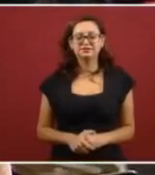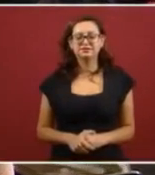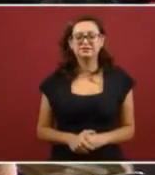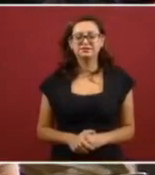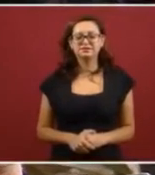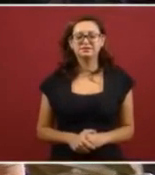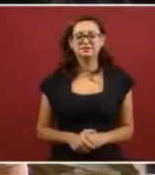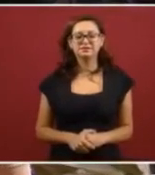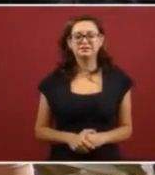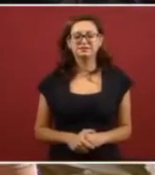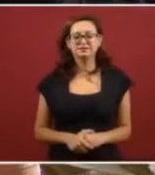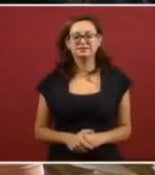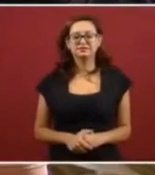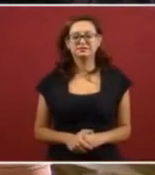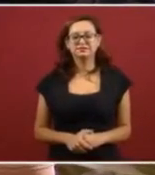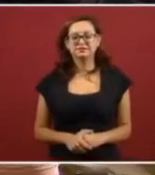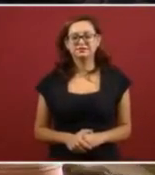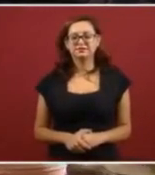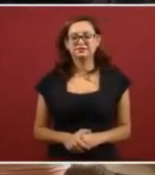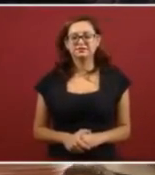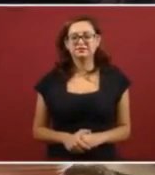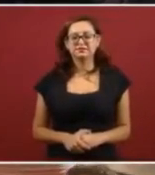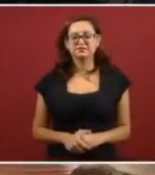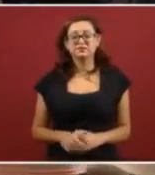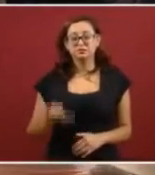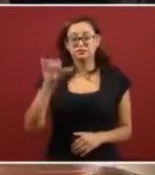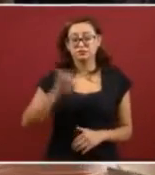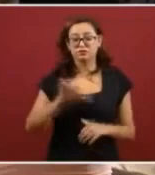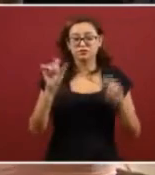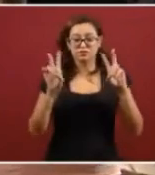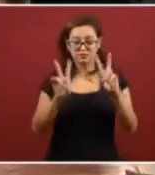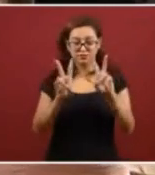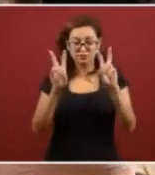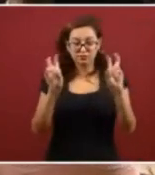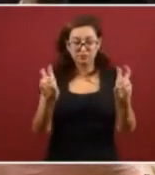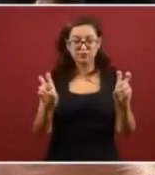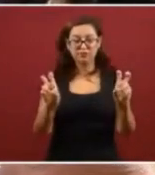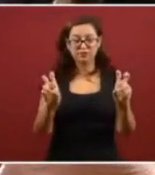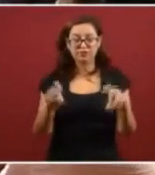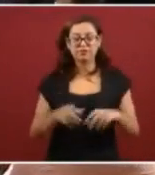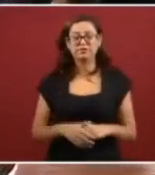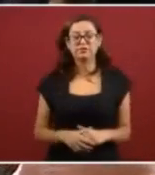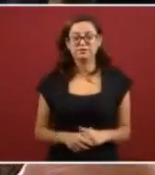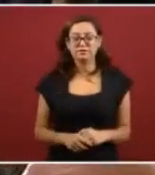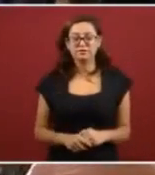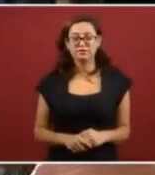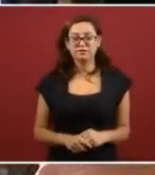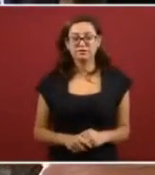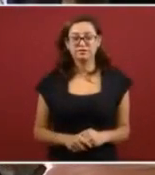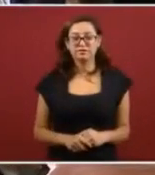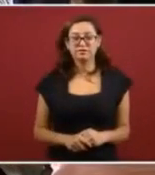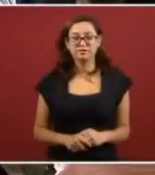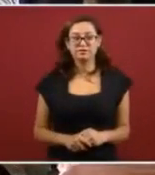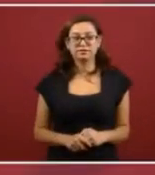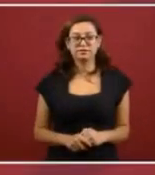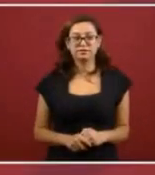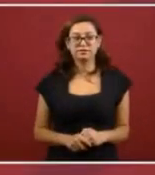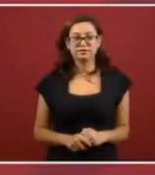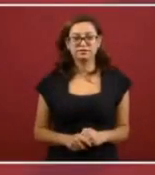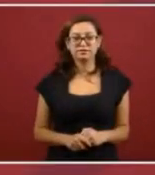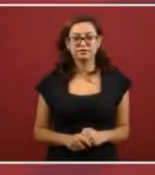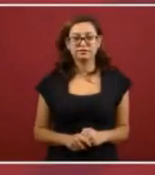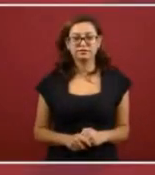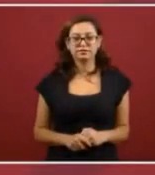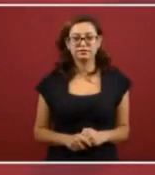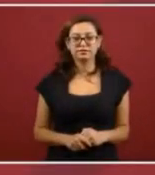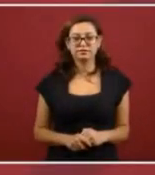Bueno, vamos a so today we're tratar going to be el tema dealing with the matter de of los aranceles